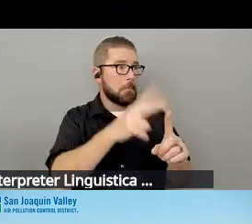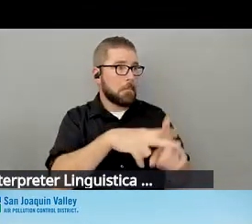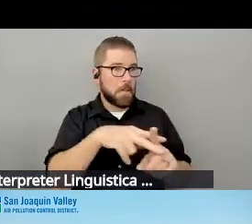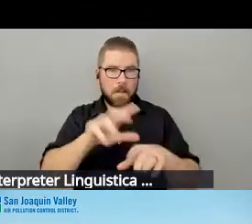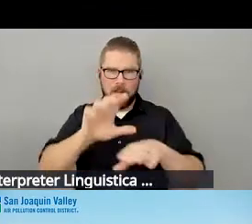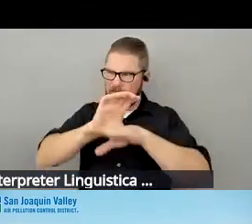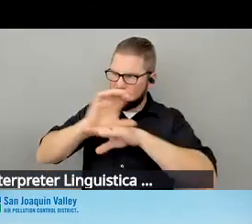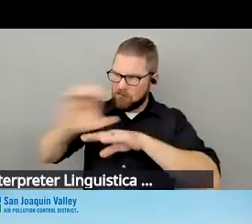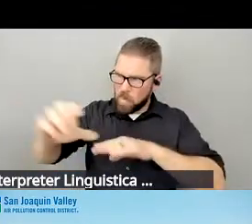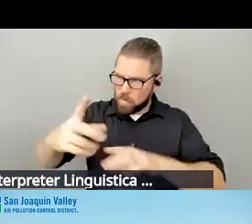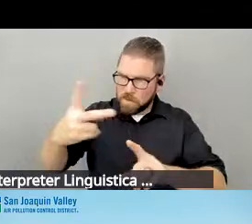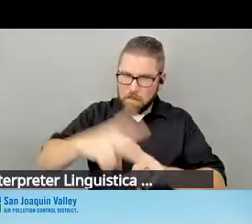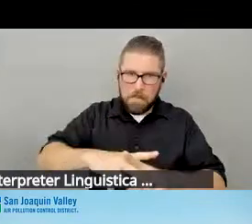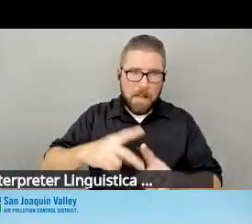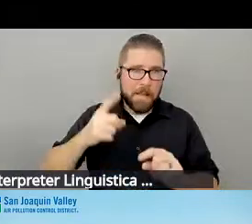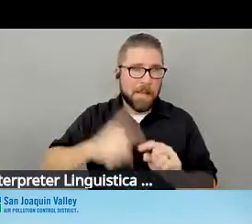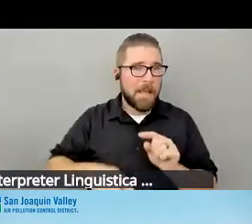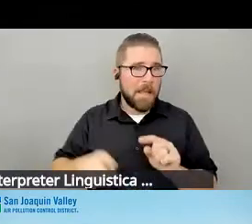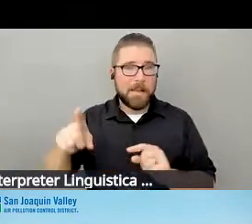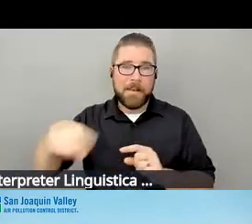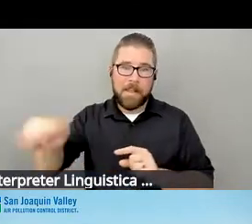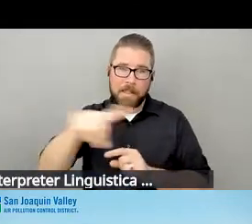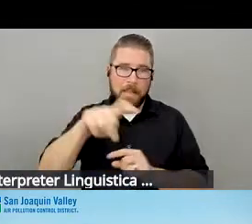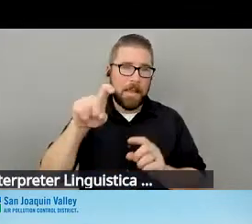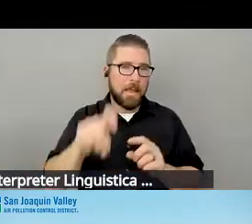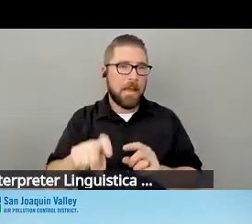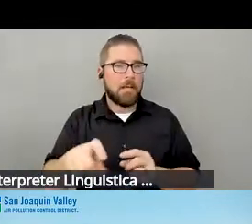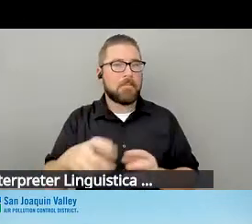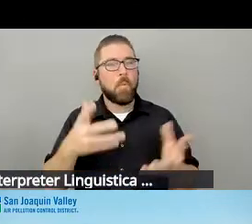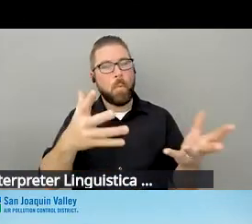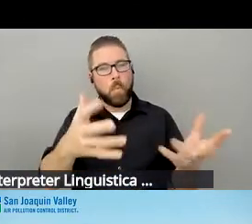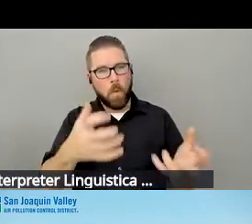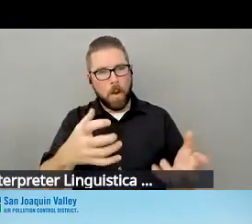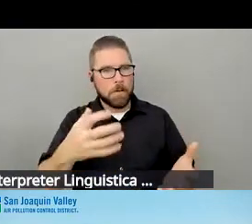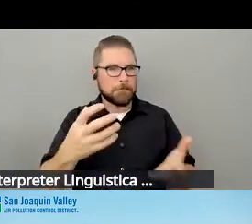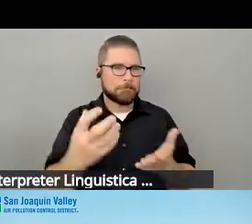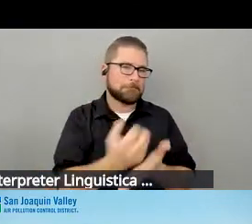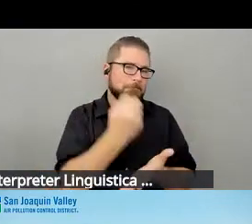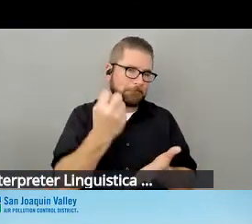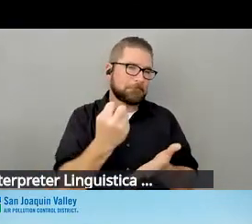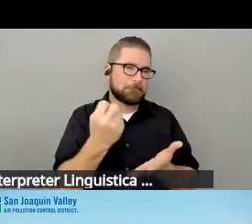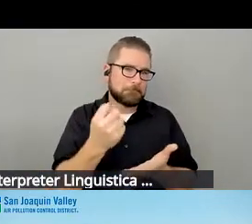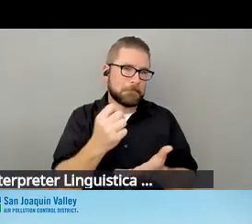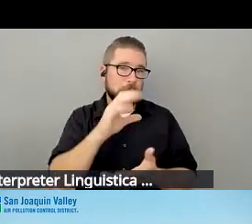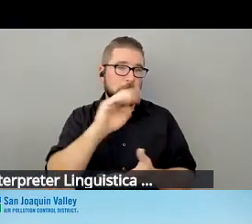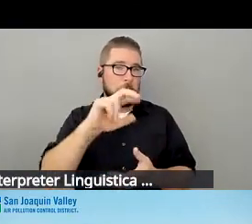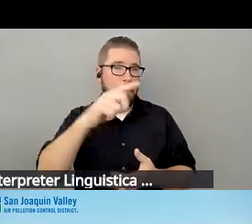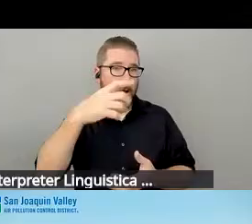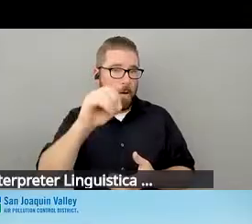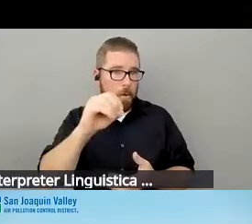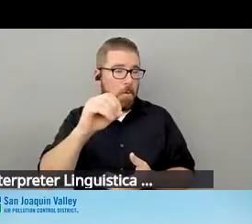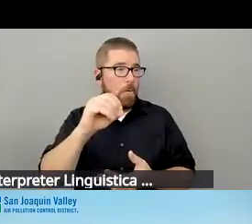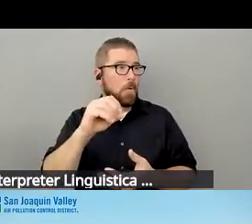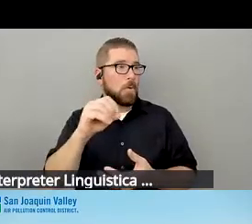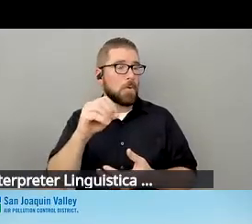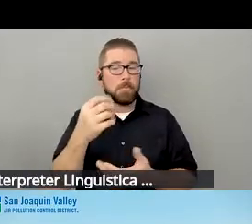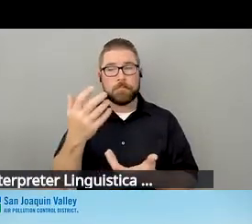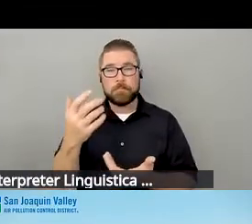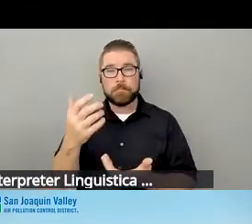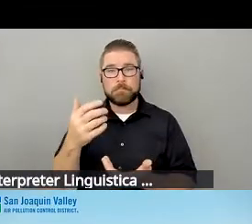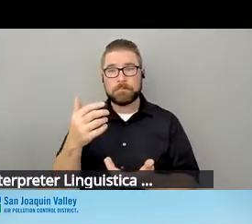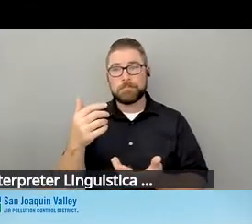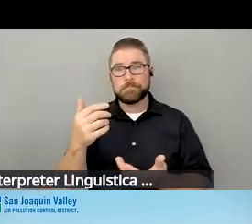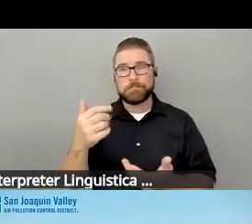funding. So Margot, and to your question, I think it will just have to continue working with the CSC as well. I think this is a little bit of